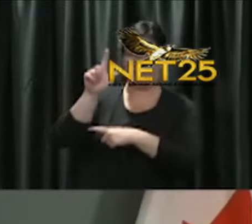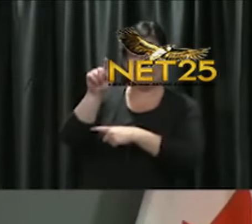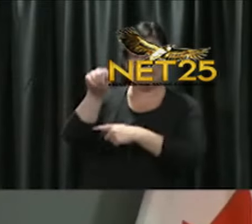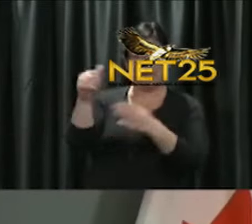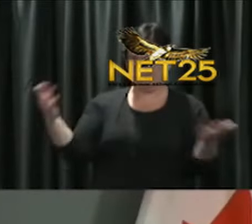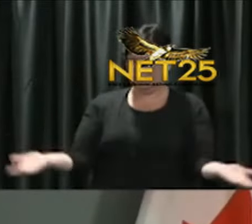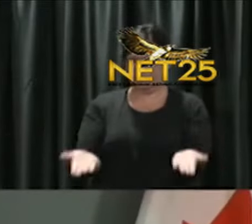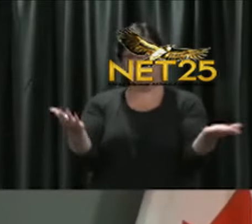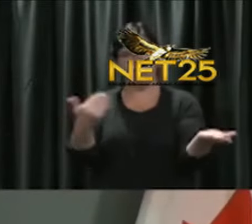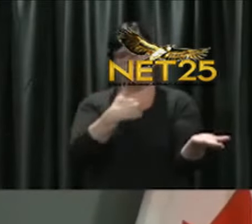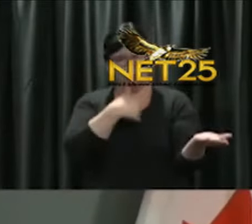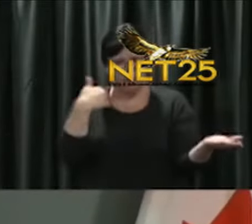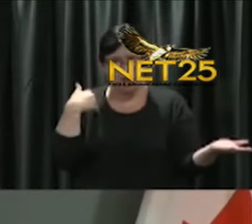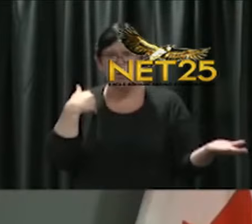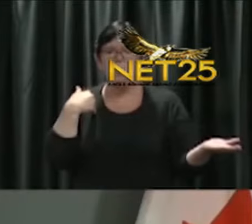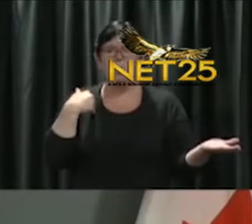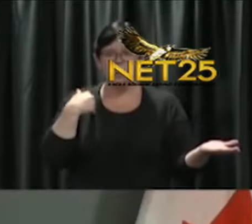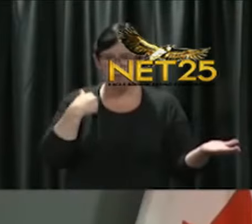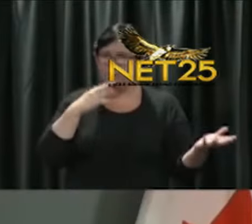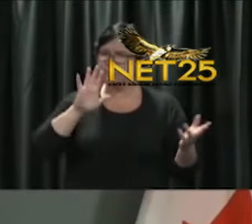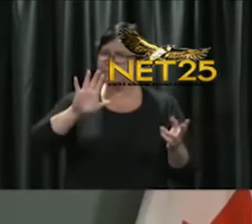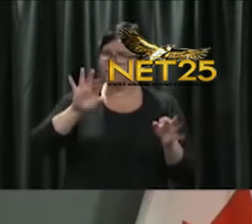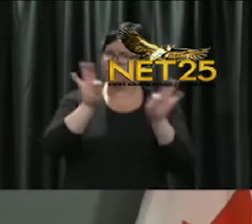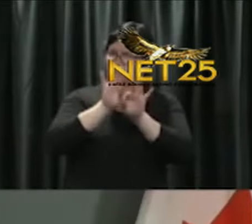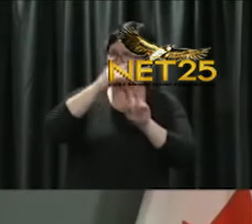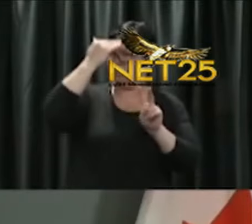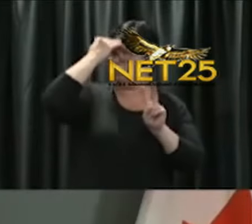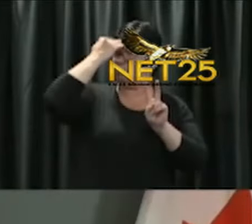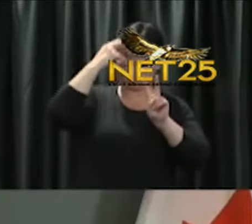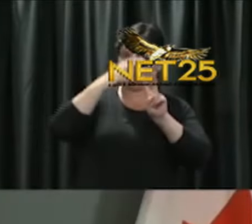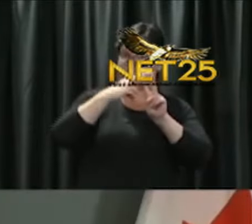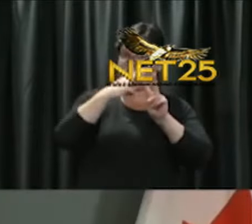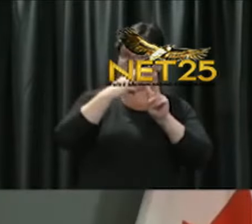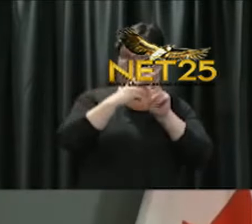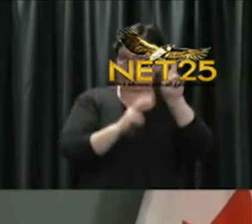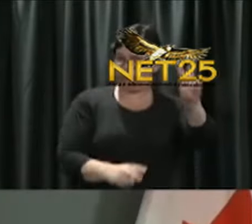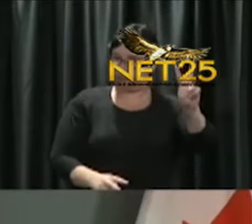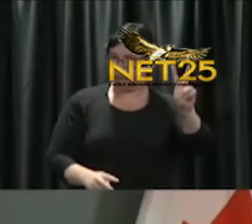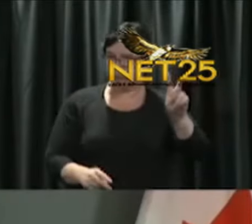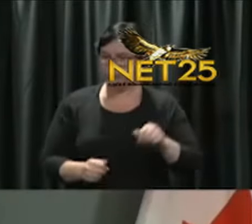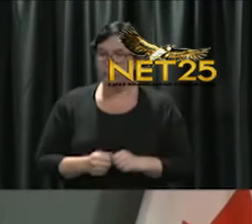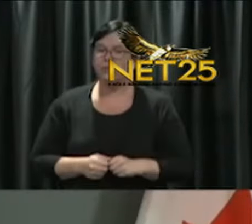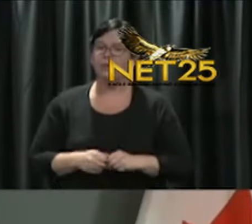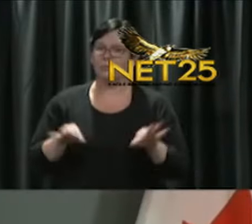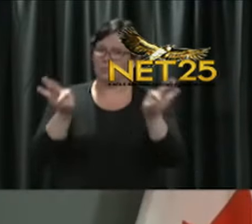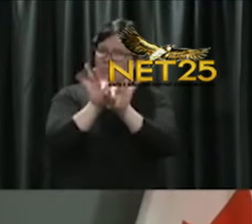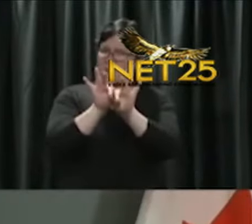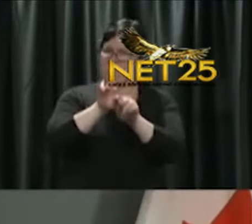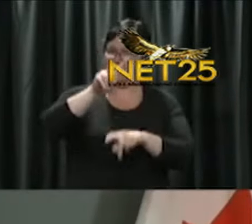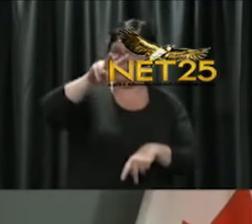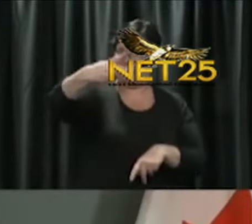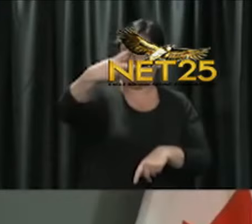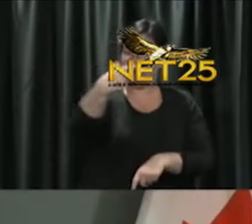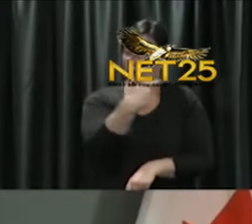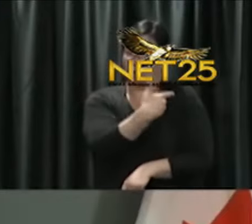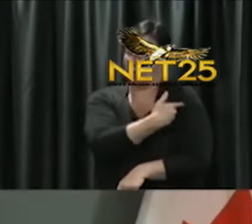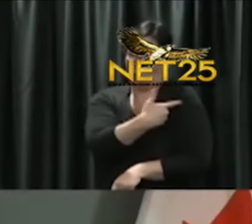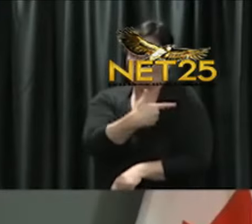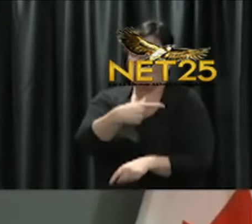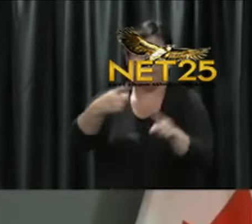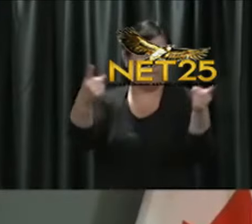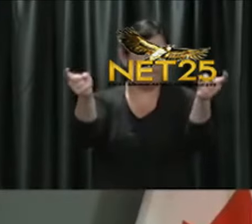things in particular. Increase first and second dose vaccine coverage and